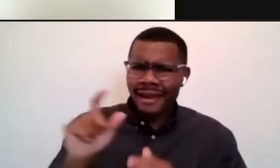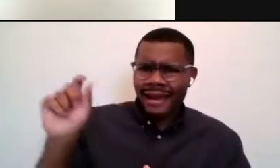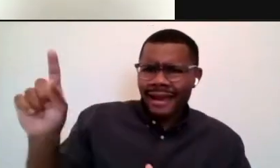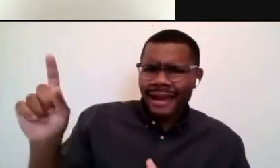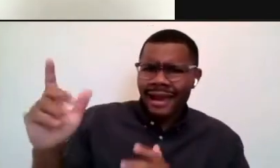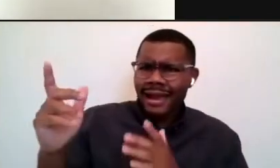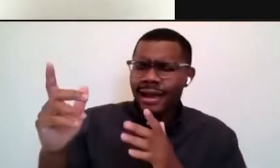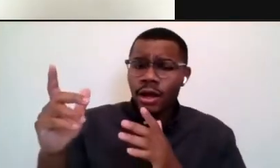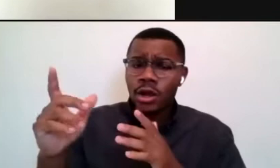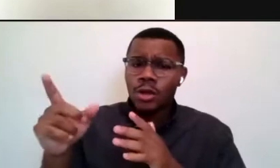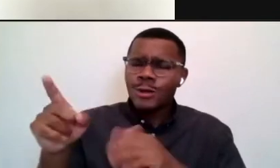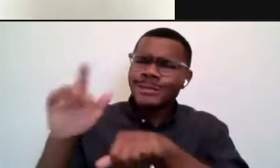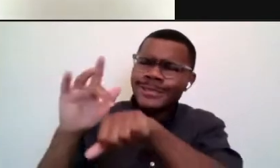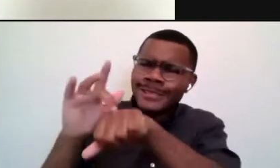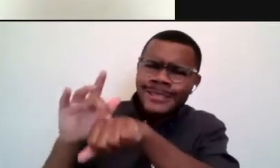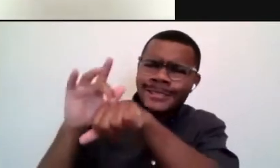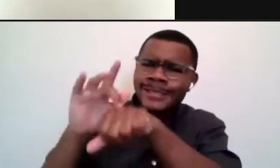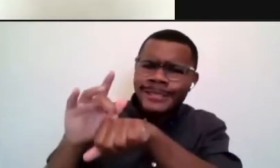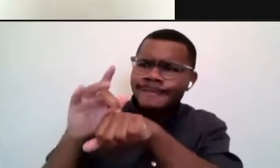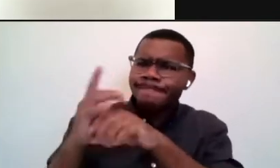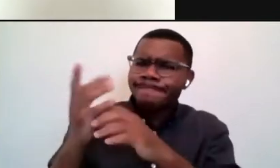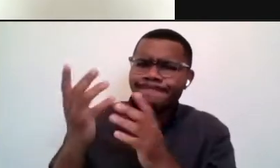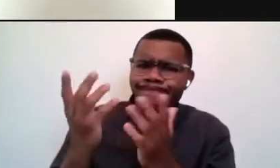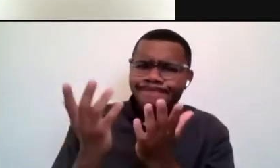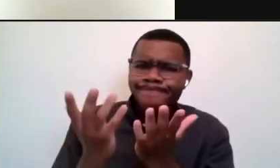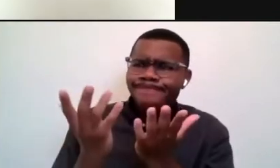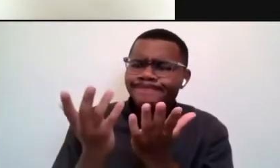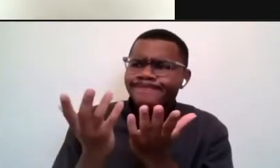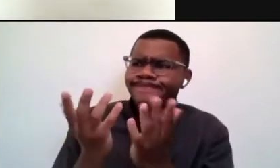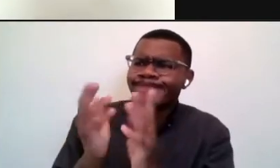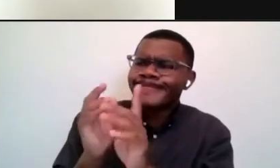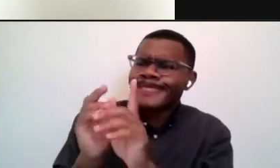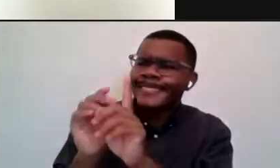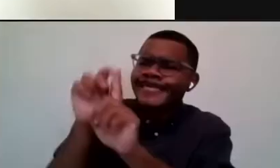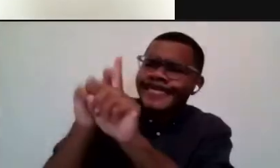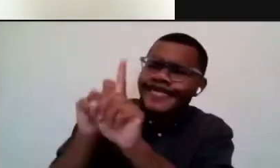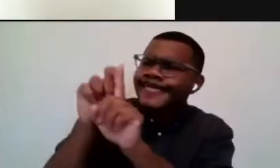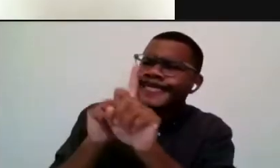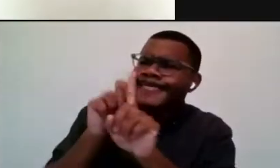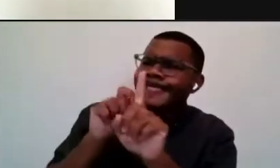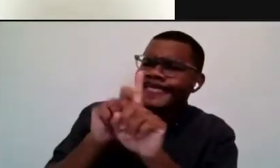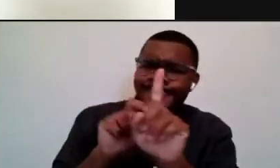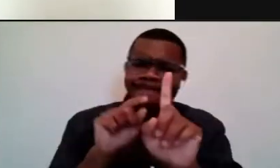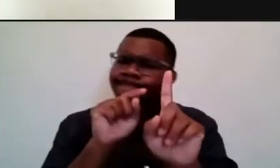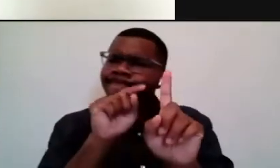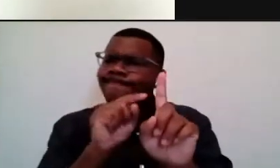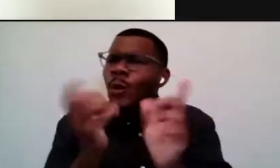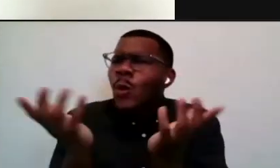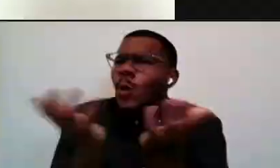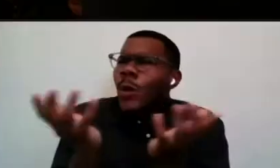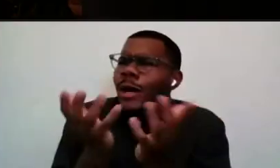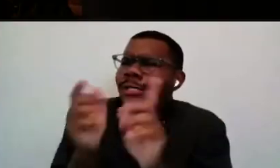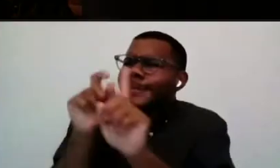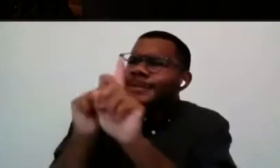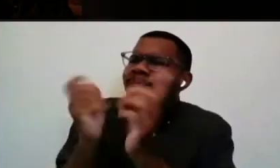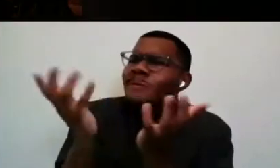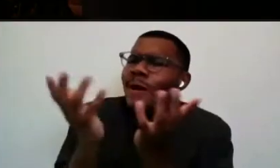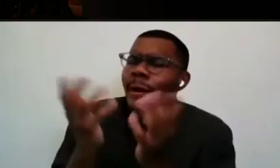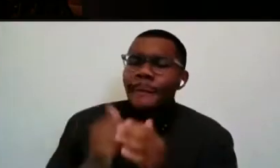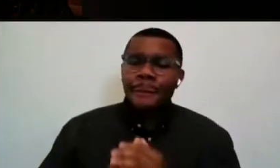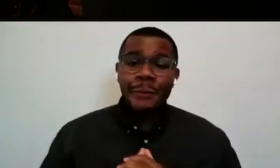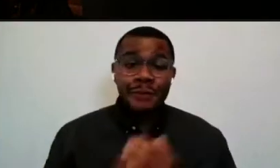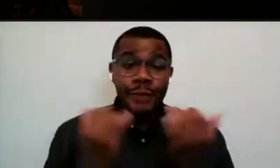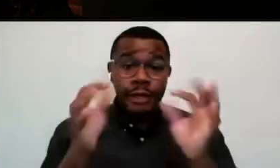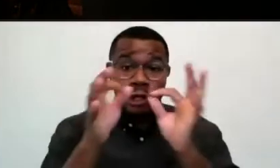you kind of, that just keeps kind of needling at you or tugging on you in whatever way that is? I